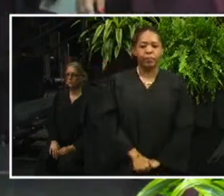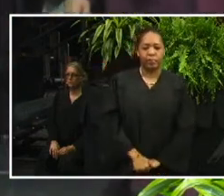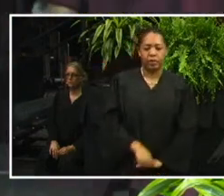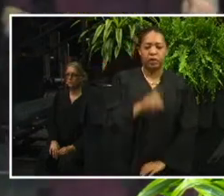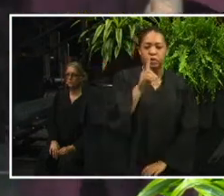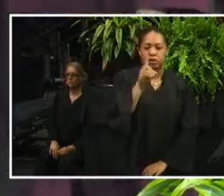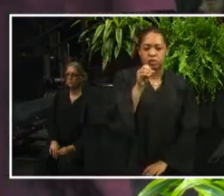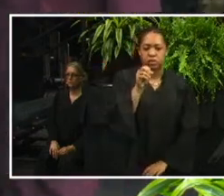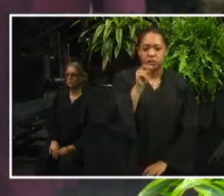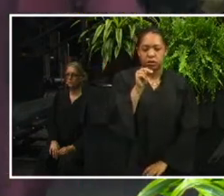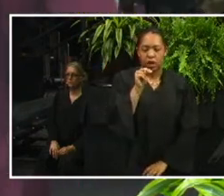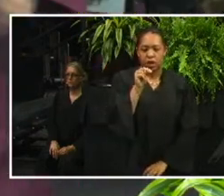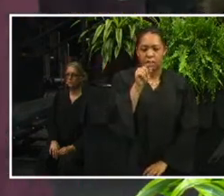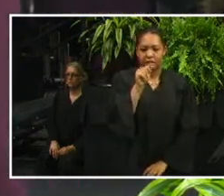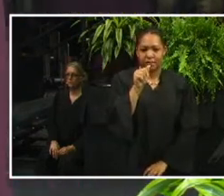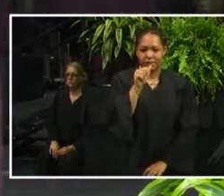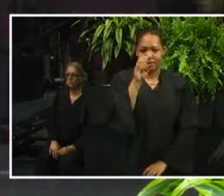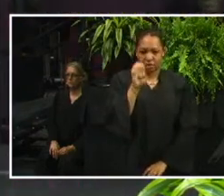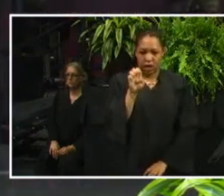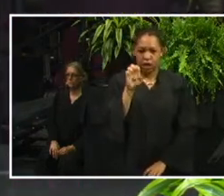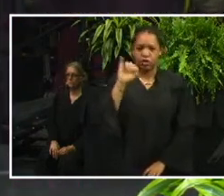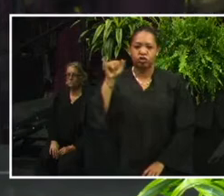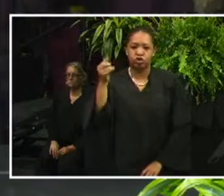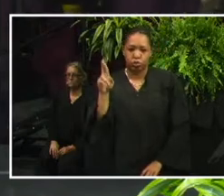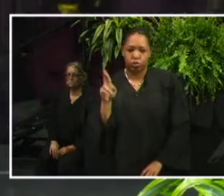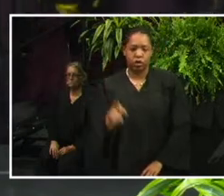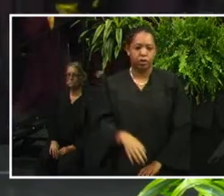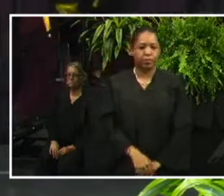Dante Martin Chisholm Jr.